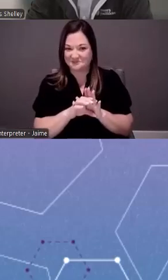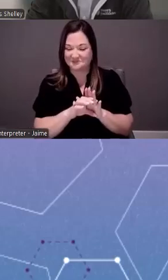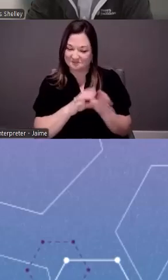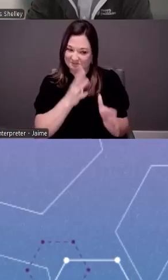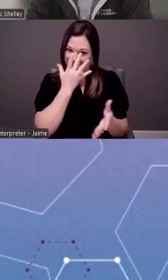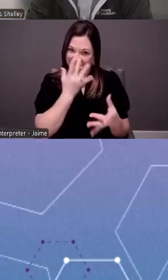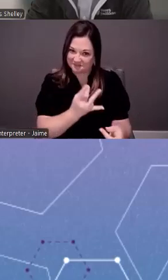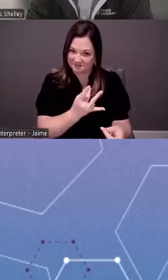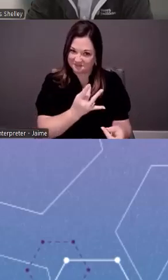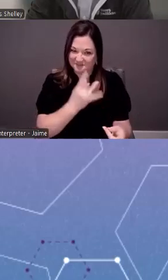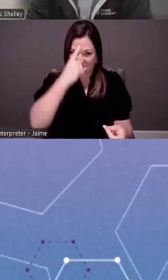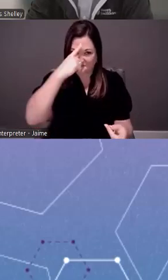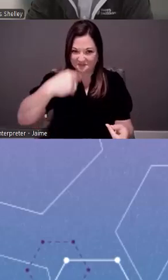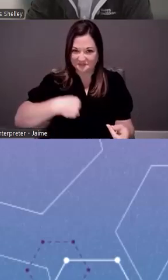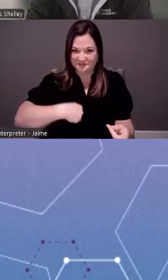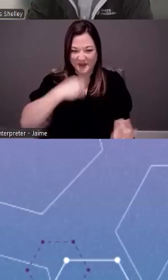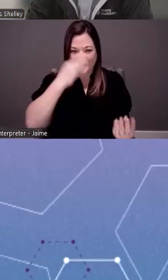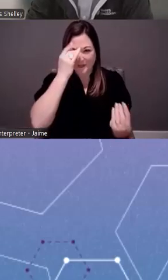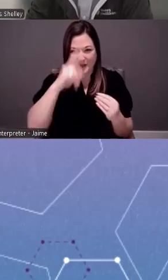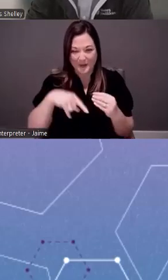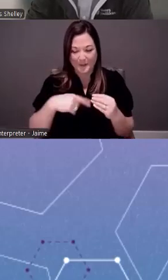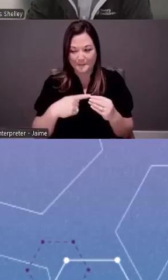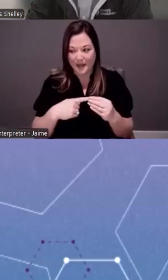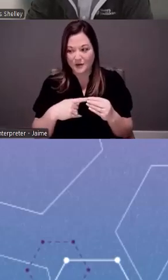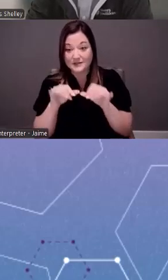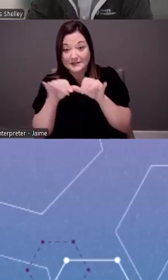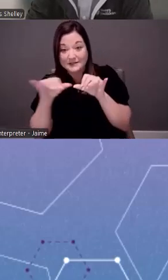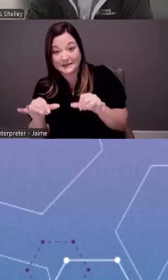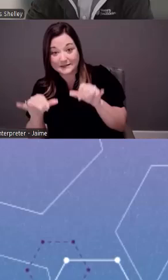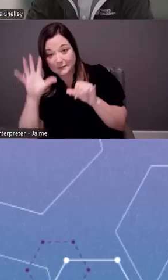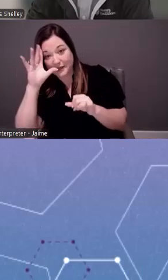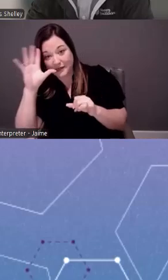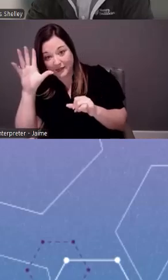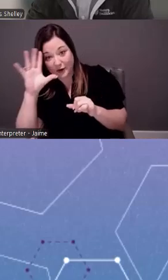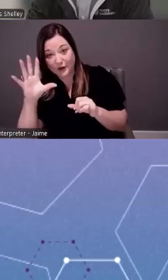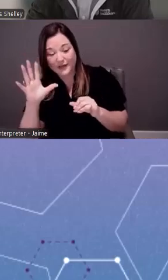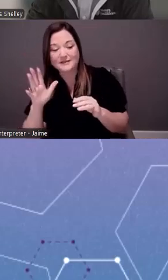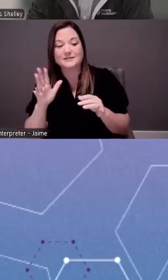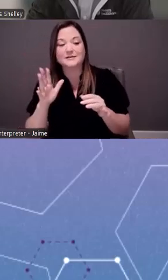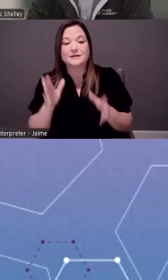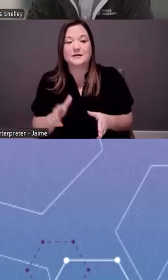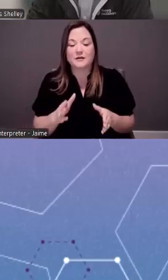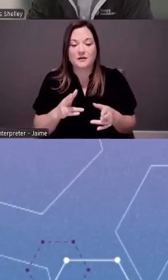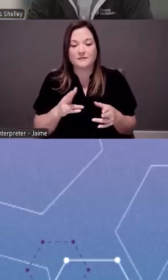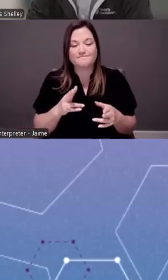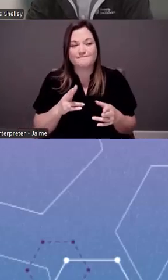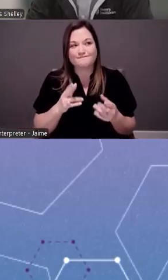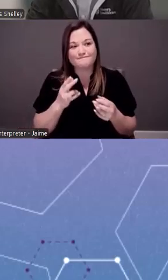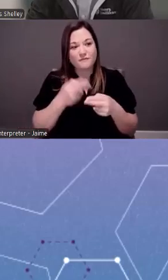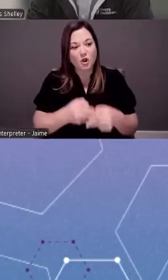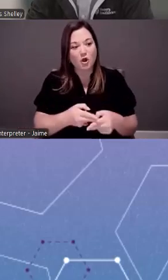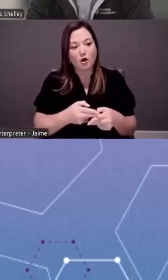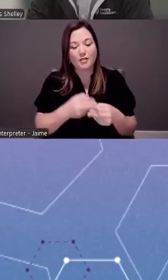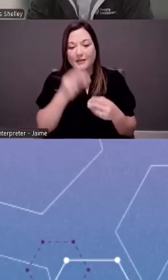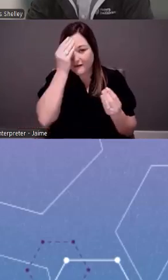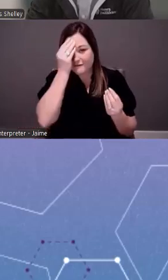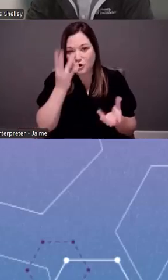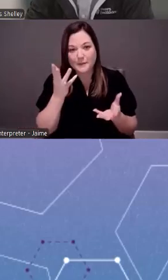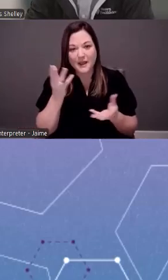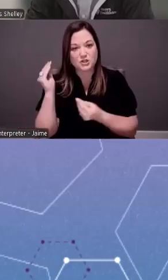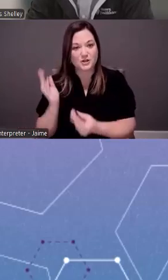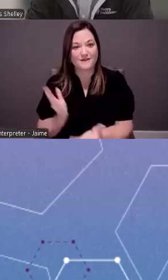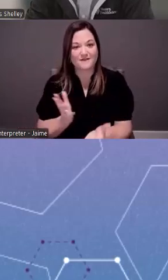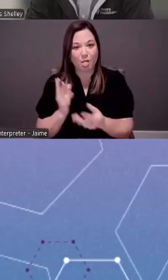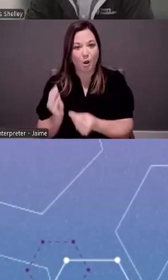about what system theorists call information flows. And so when they